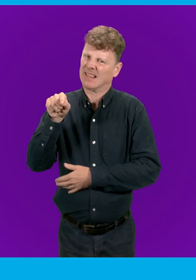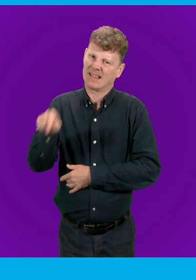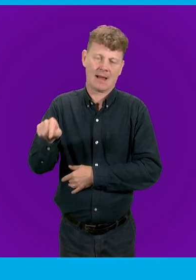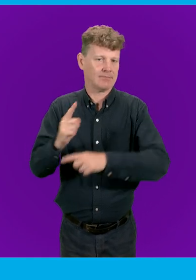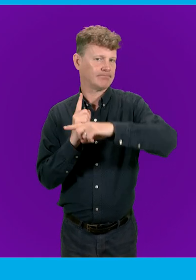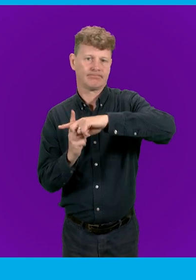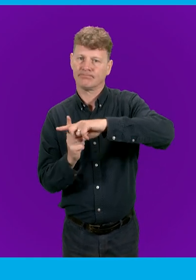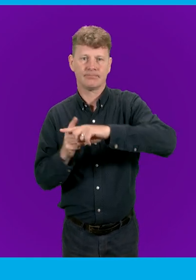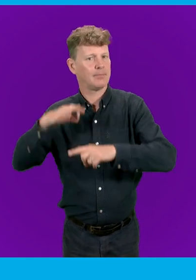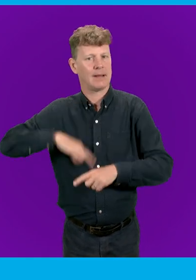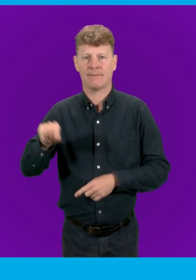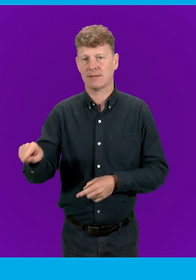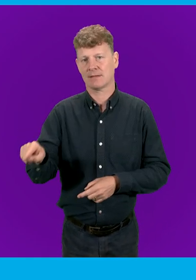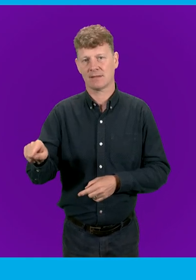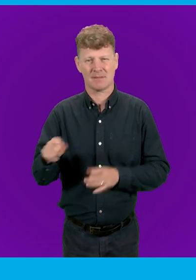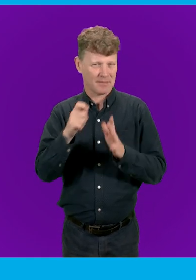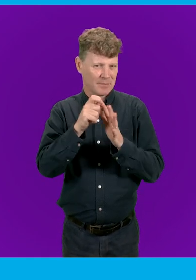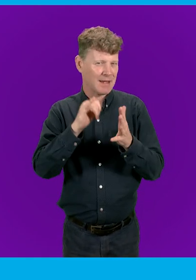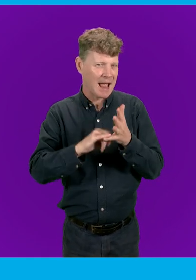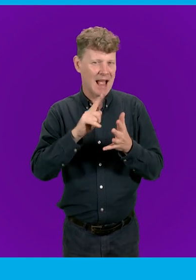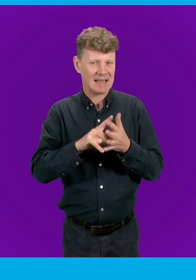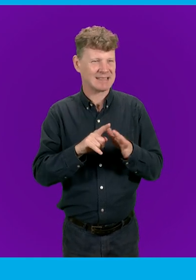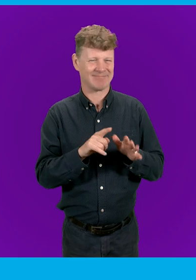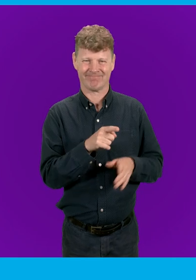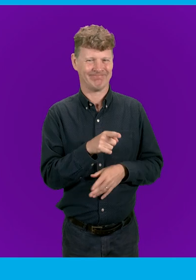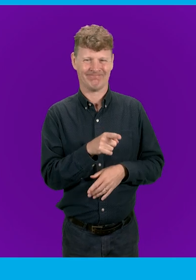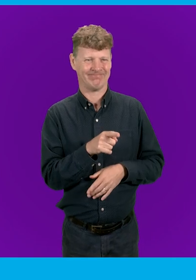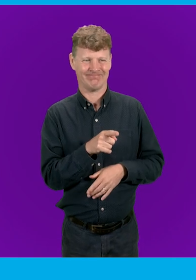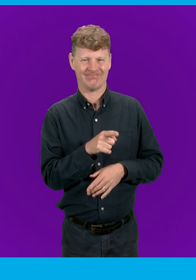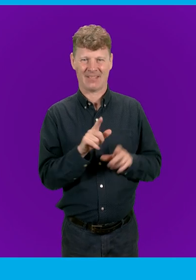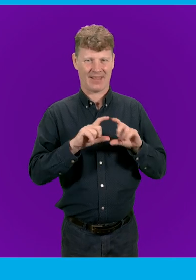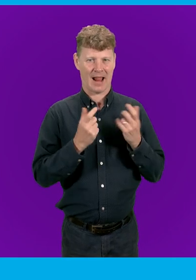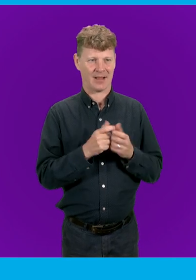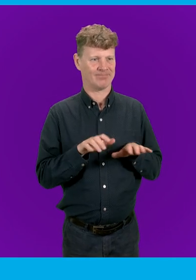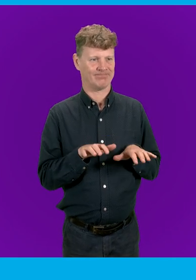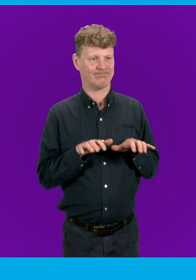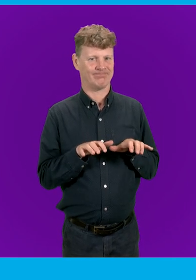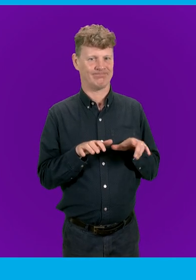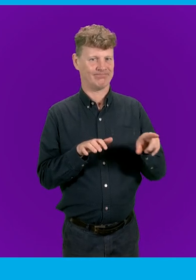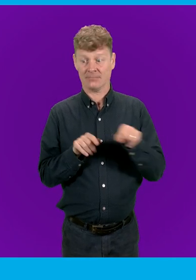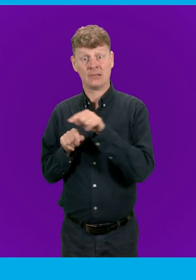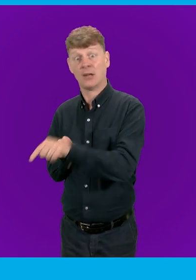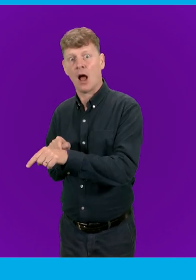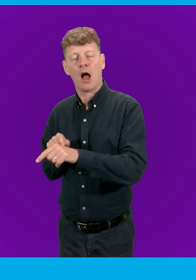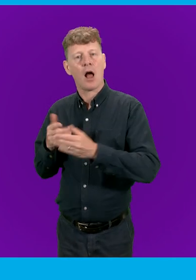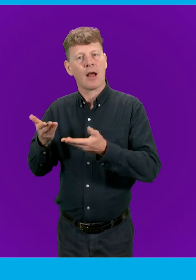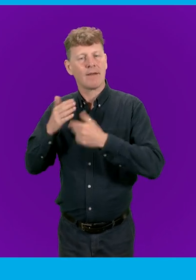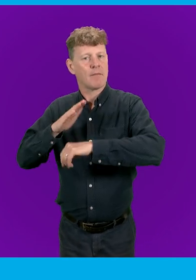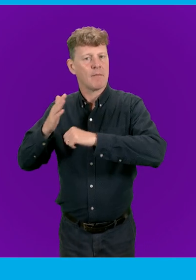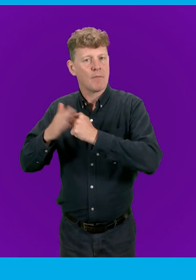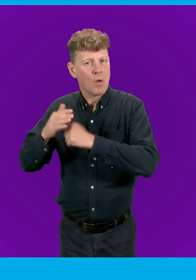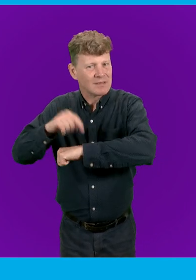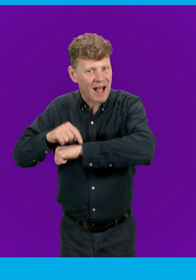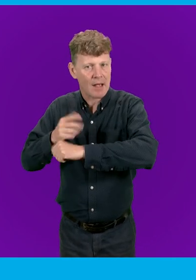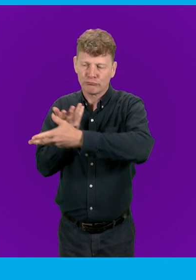thing, because obviously in PSC we weren't quite finding that. So in that, we had so much time just to discuss how we were feeling